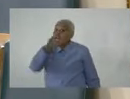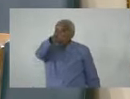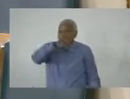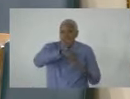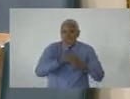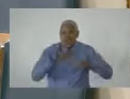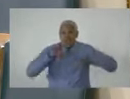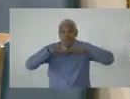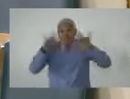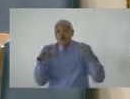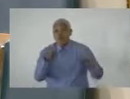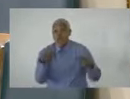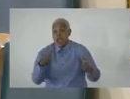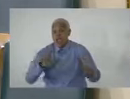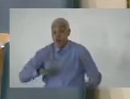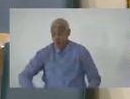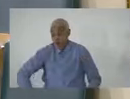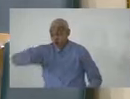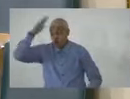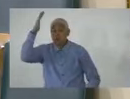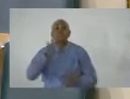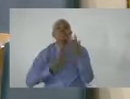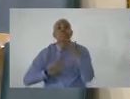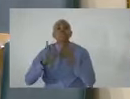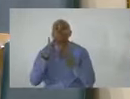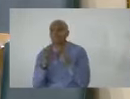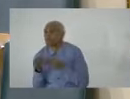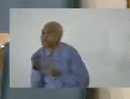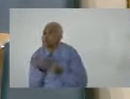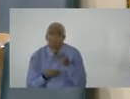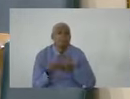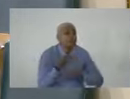And in as much, Madam Speaker, as I grew up in a poor family,